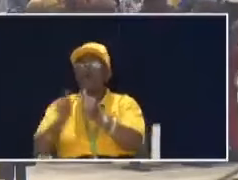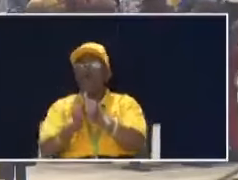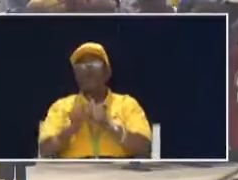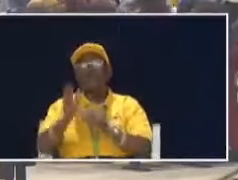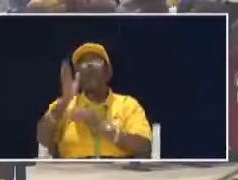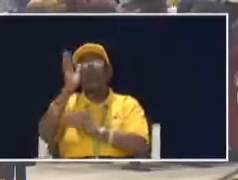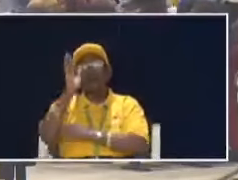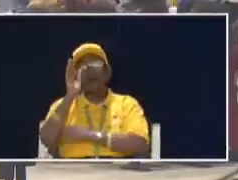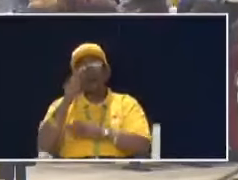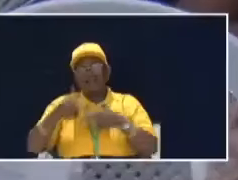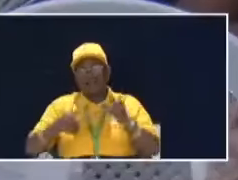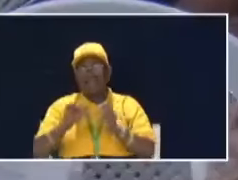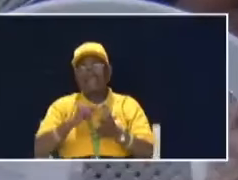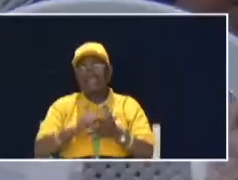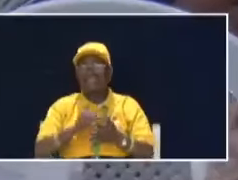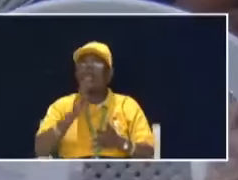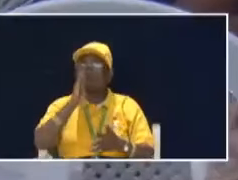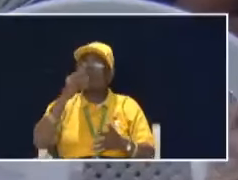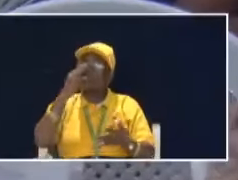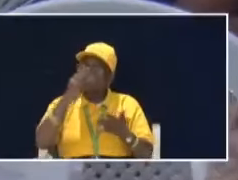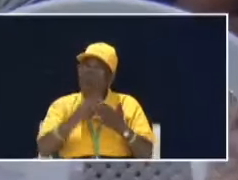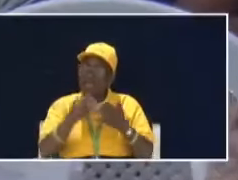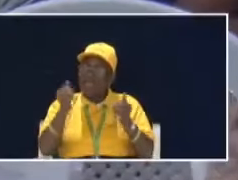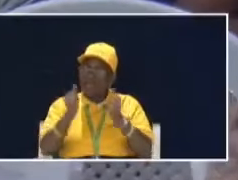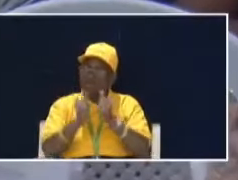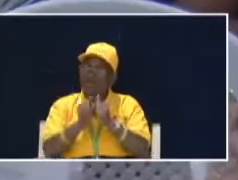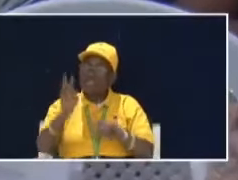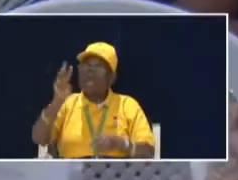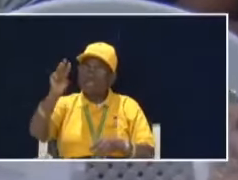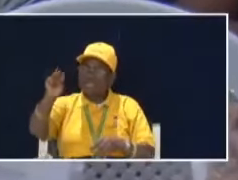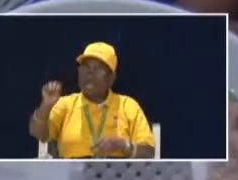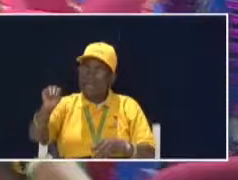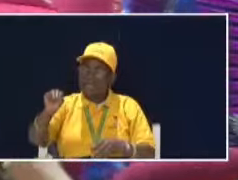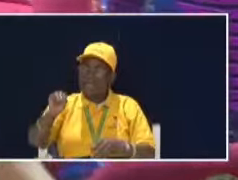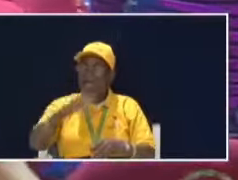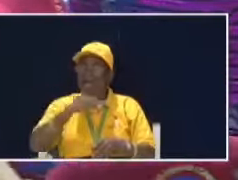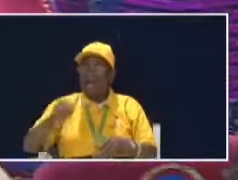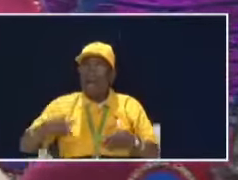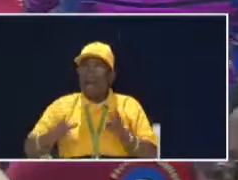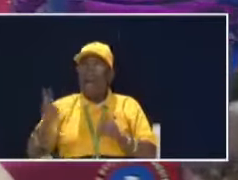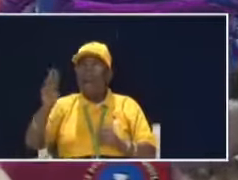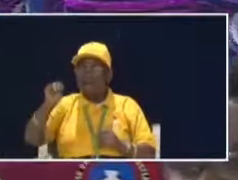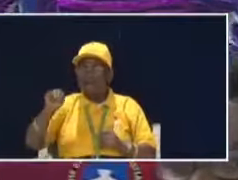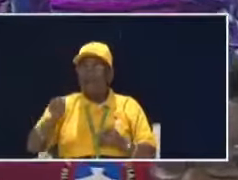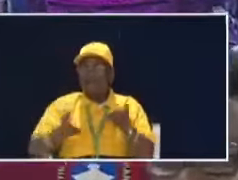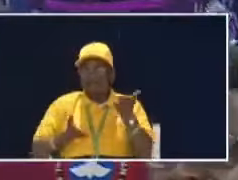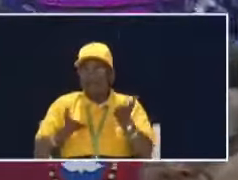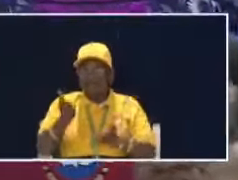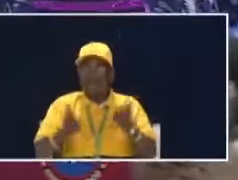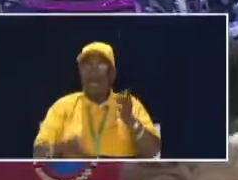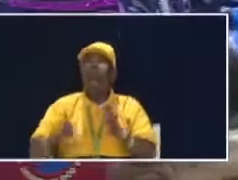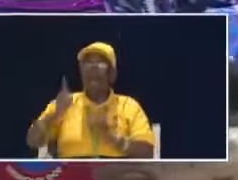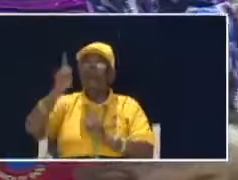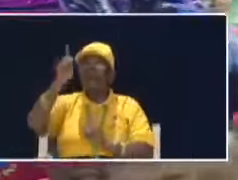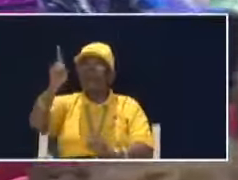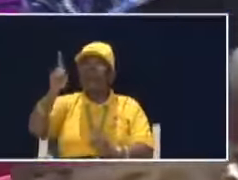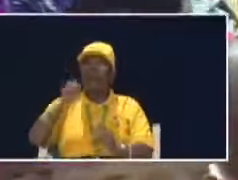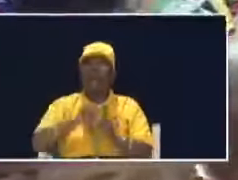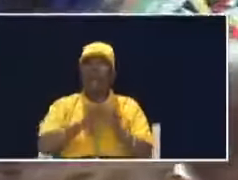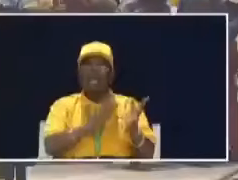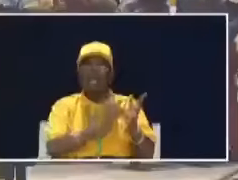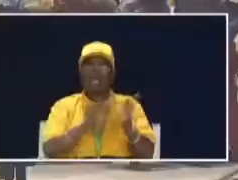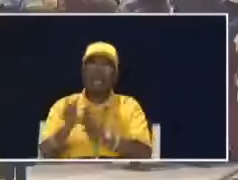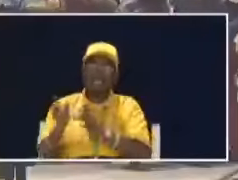Let it be well with them, and let them serve you. In Jesus' mighty name we